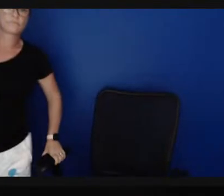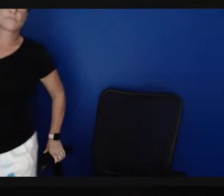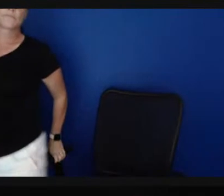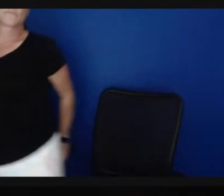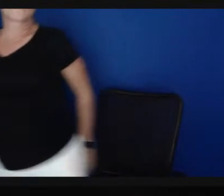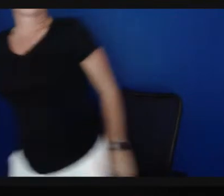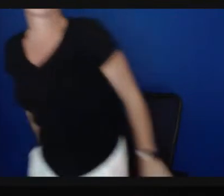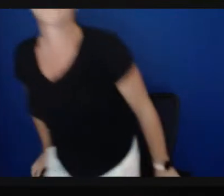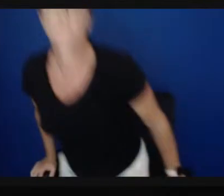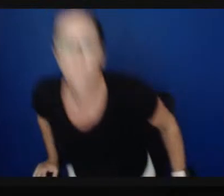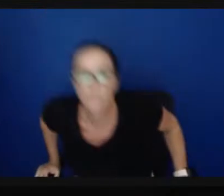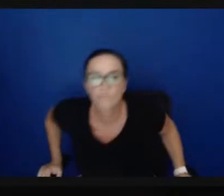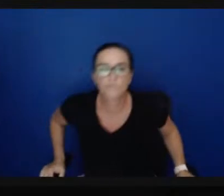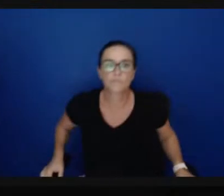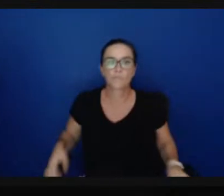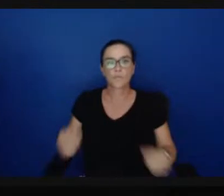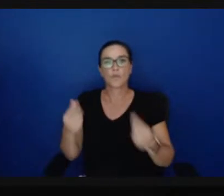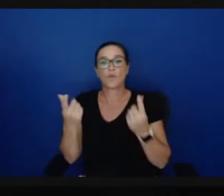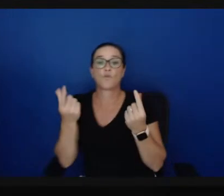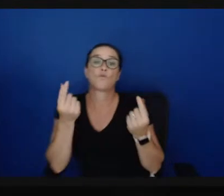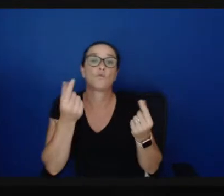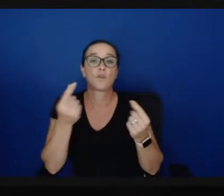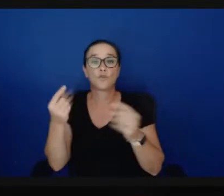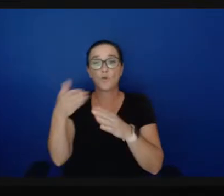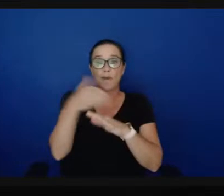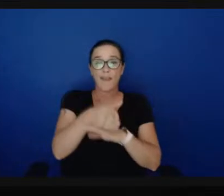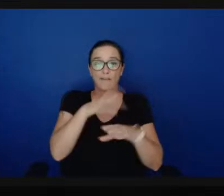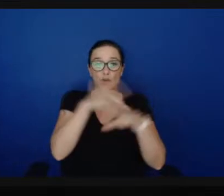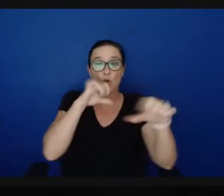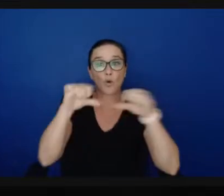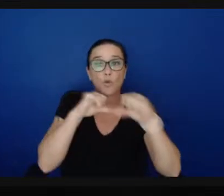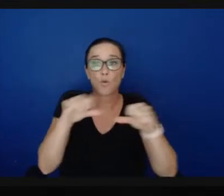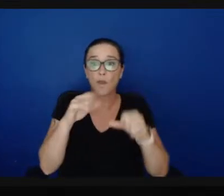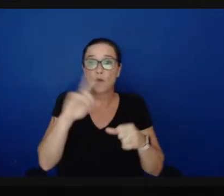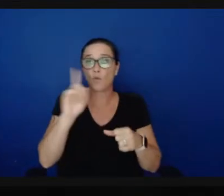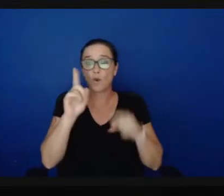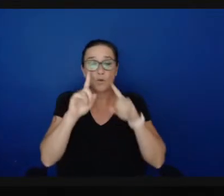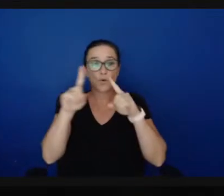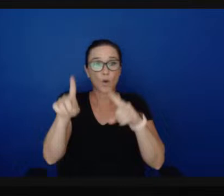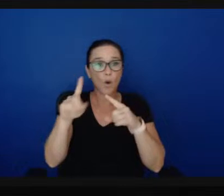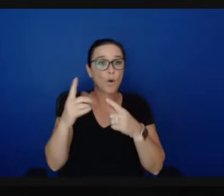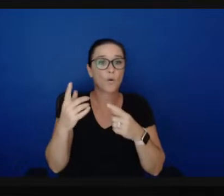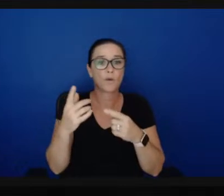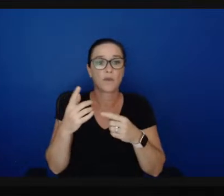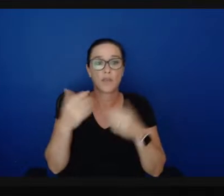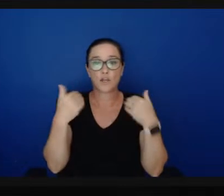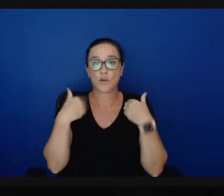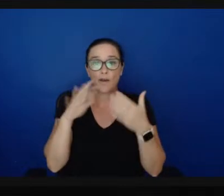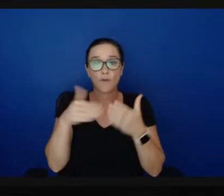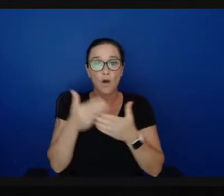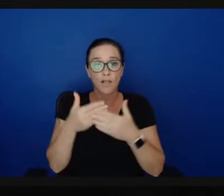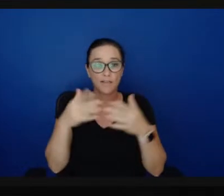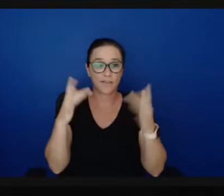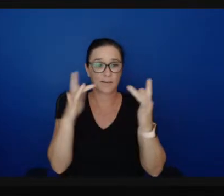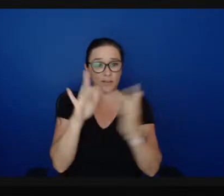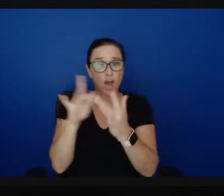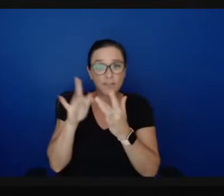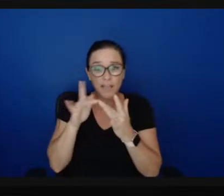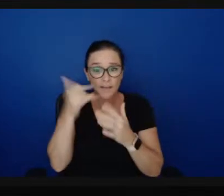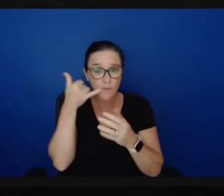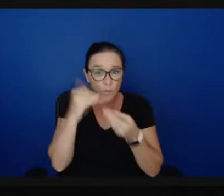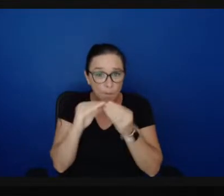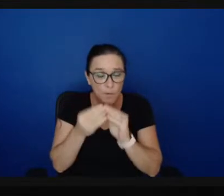Where do you evacuate to? Where do you regroup? Do you have all the contact phone numbers? Those kind of things. Where do you